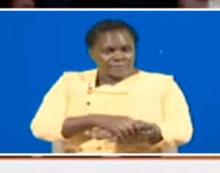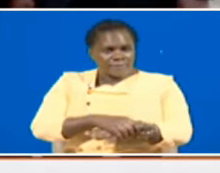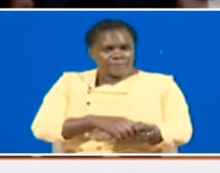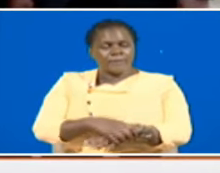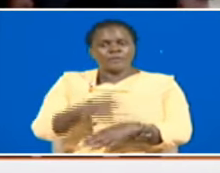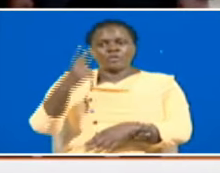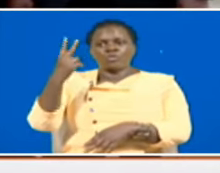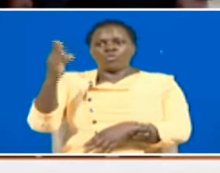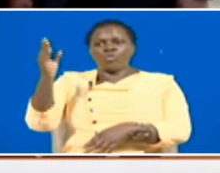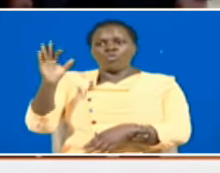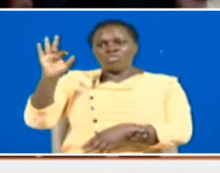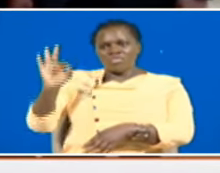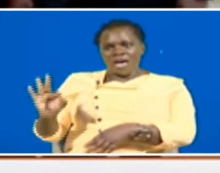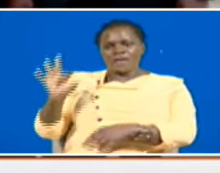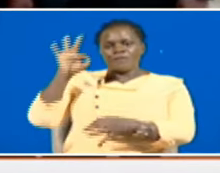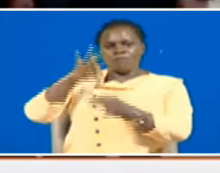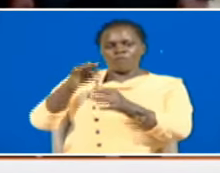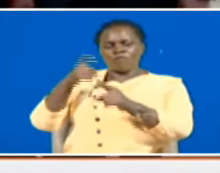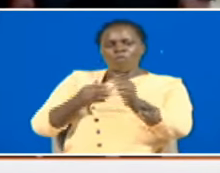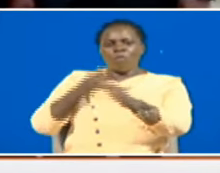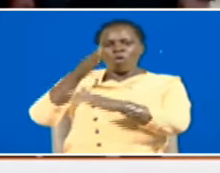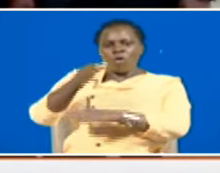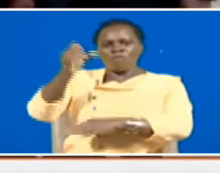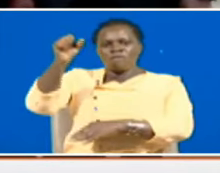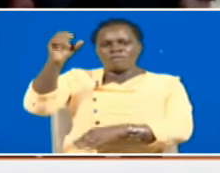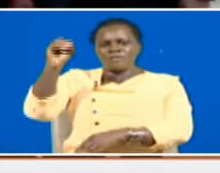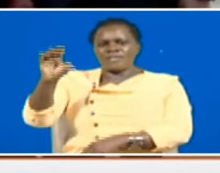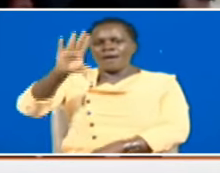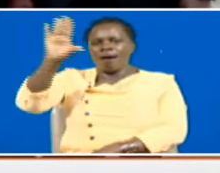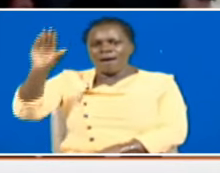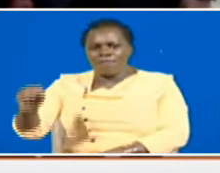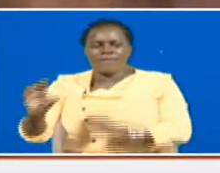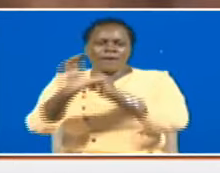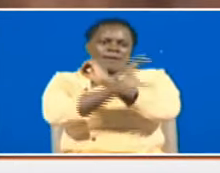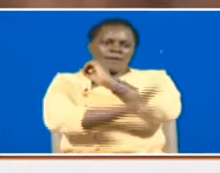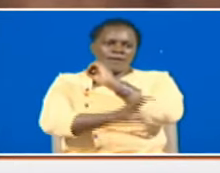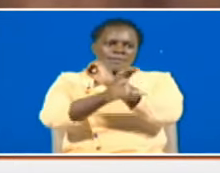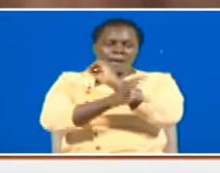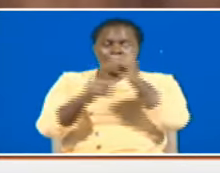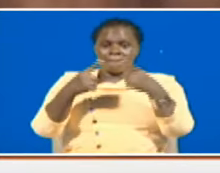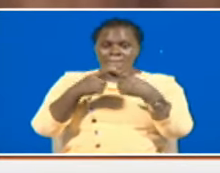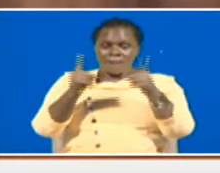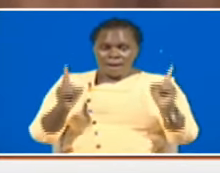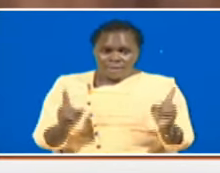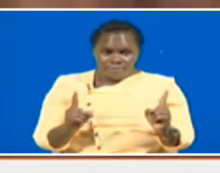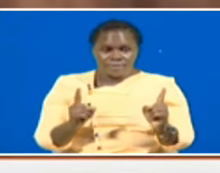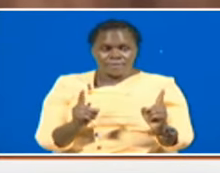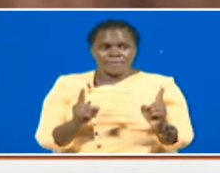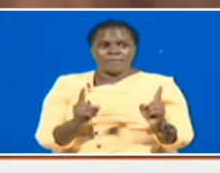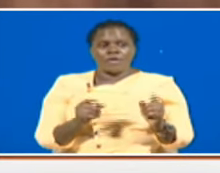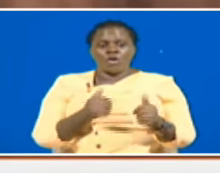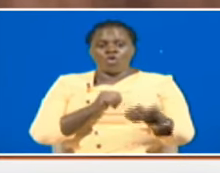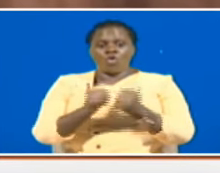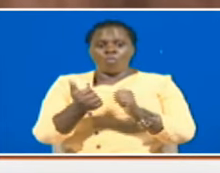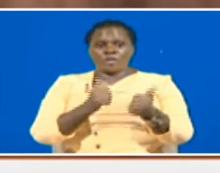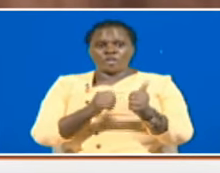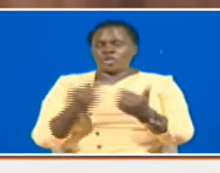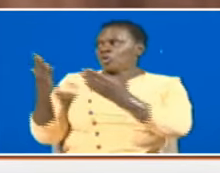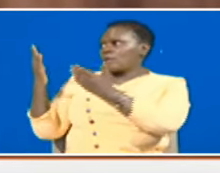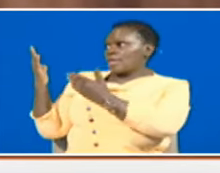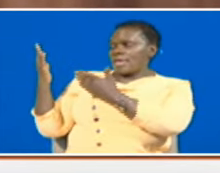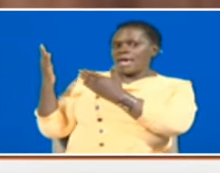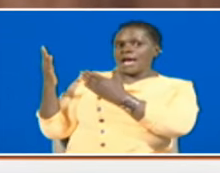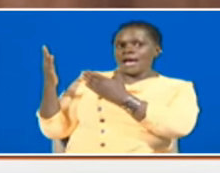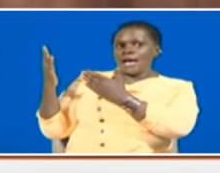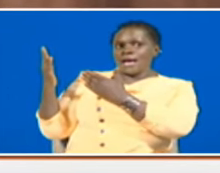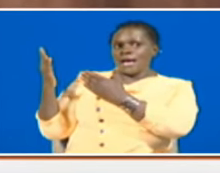least two-thirds of the votes from more than 50 African countries. However, he faces competition from